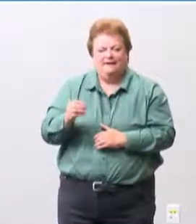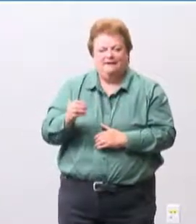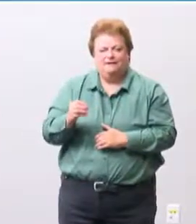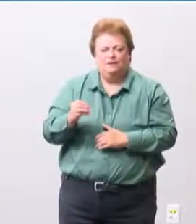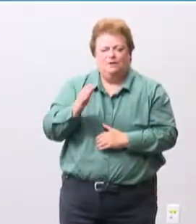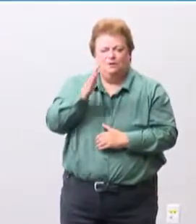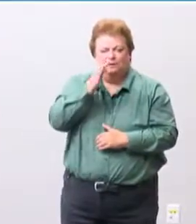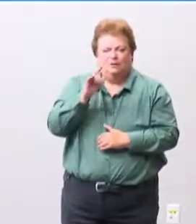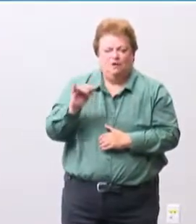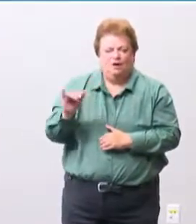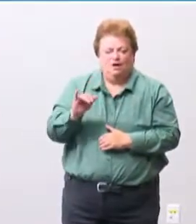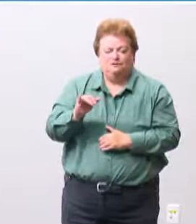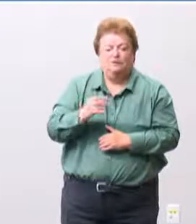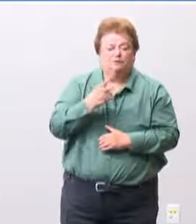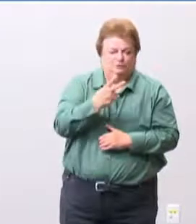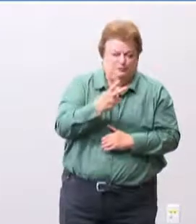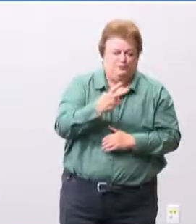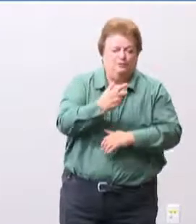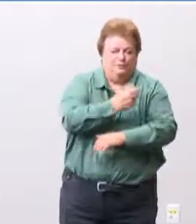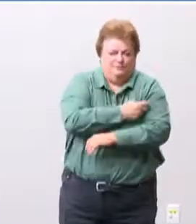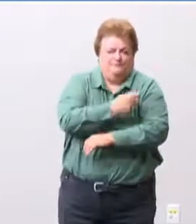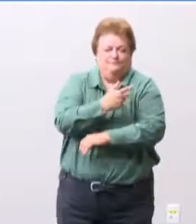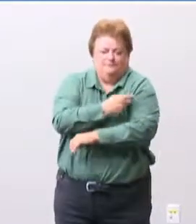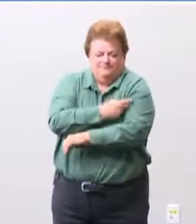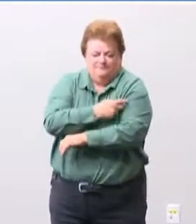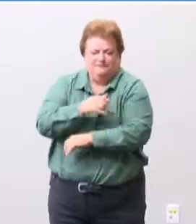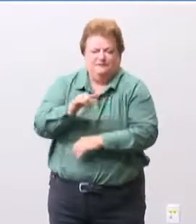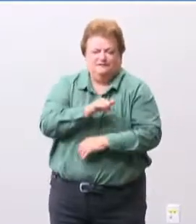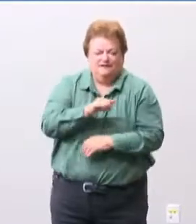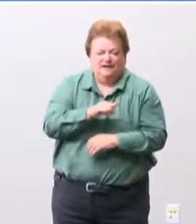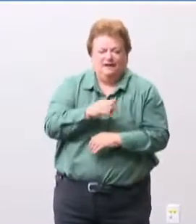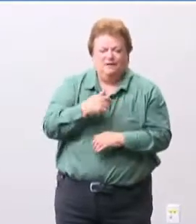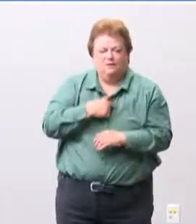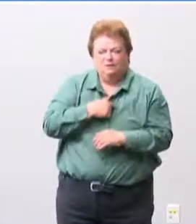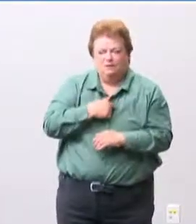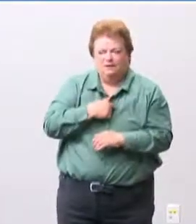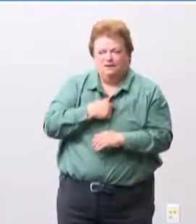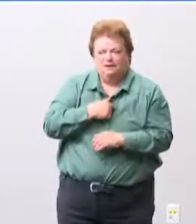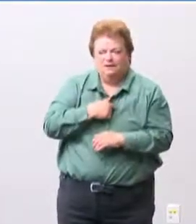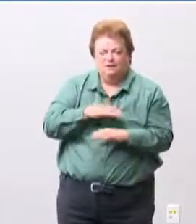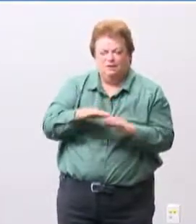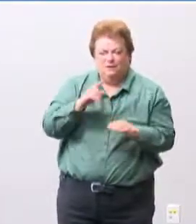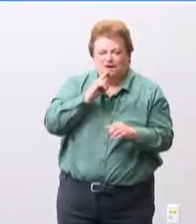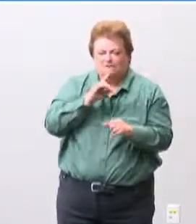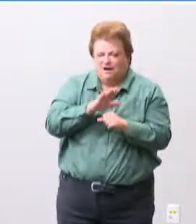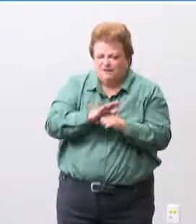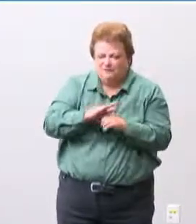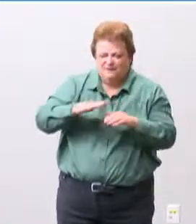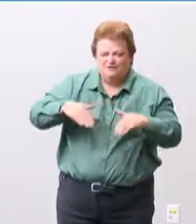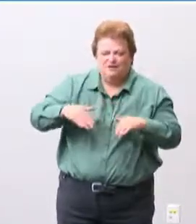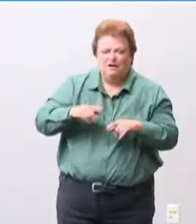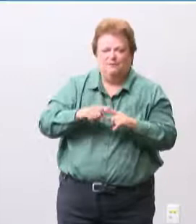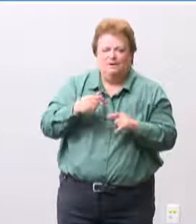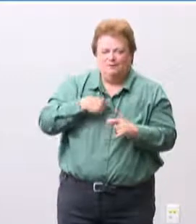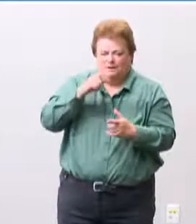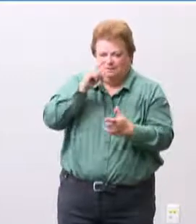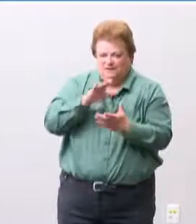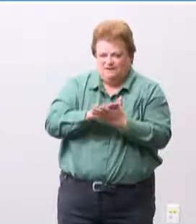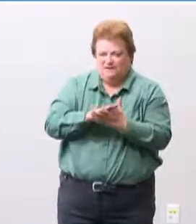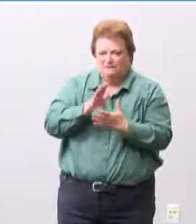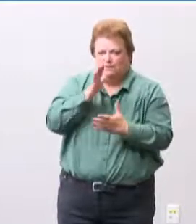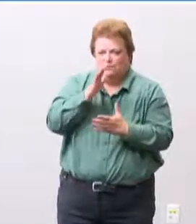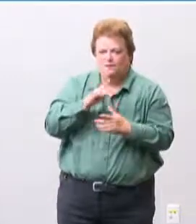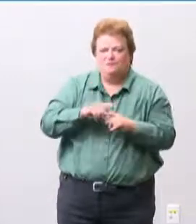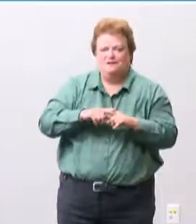also be a 2-dose series. And we believe, we don't have confirmation of this yet, but we do believe that it will be a